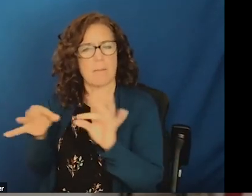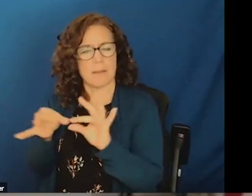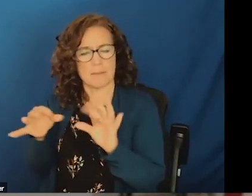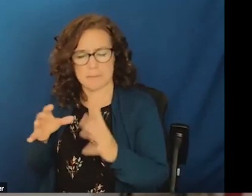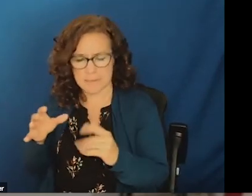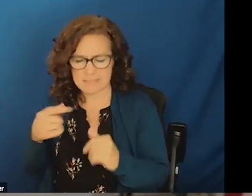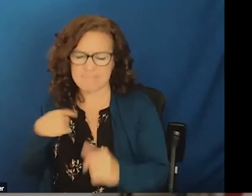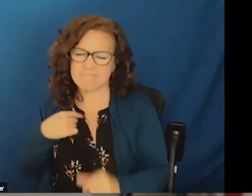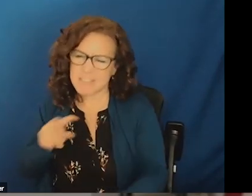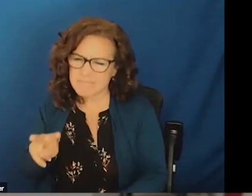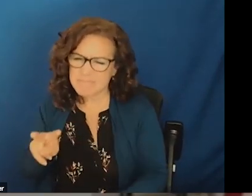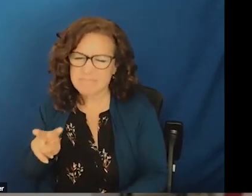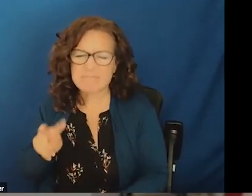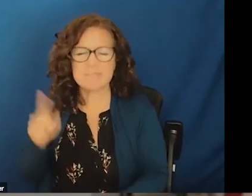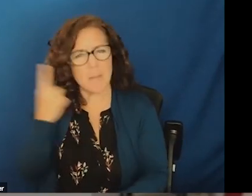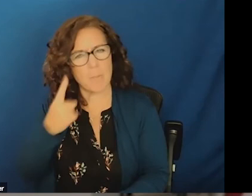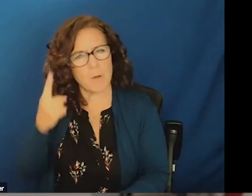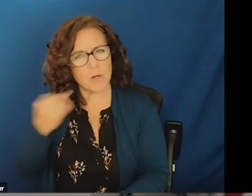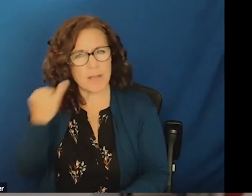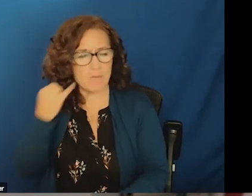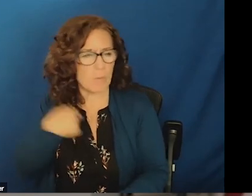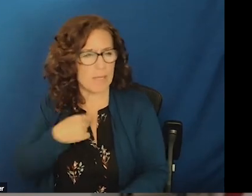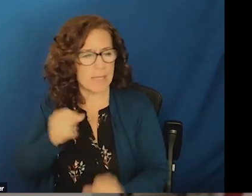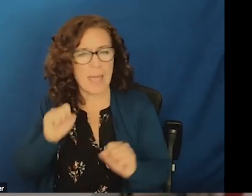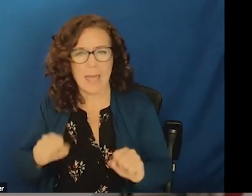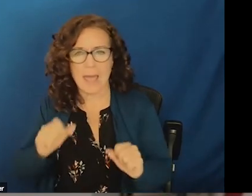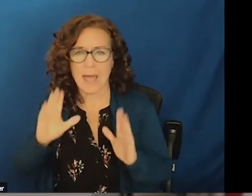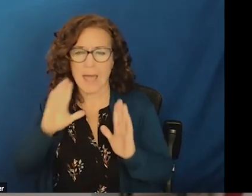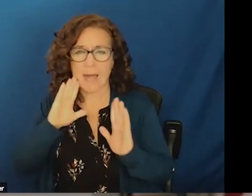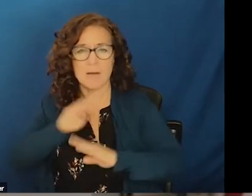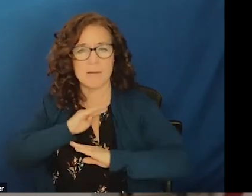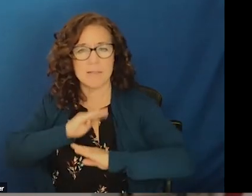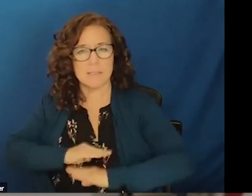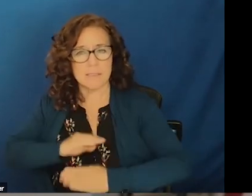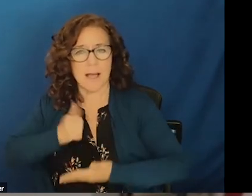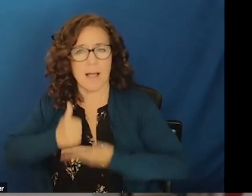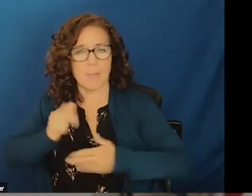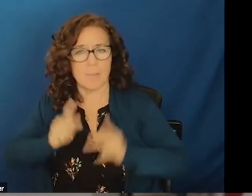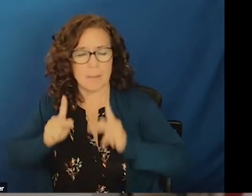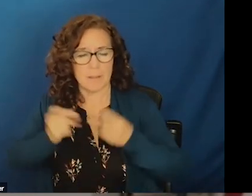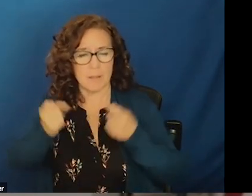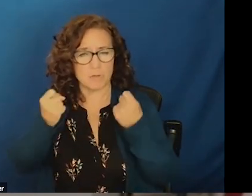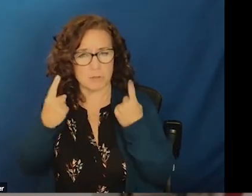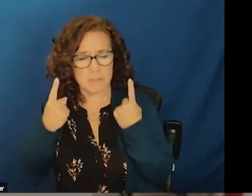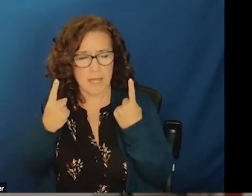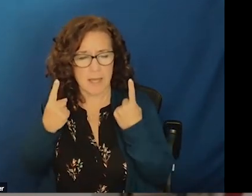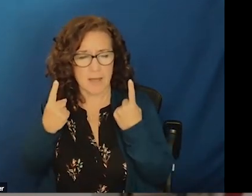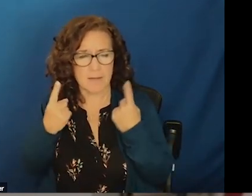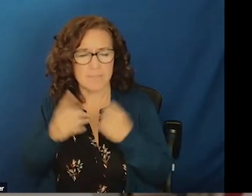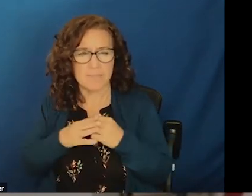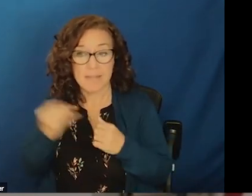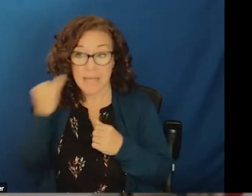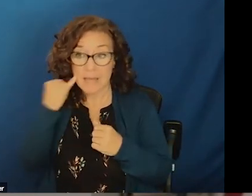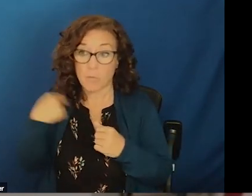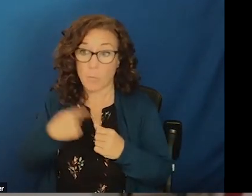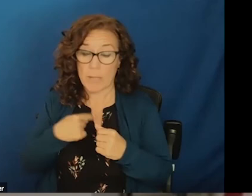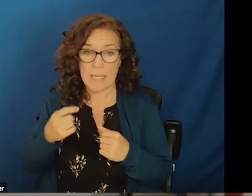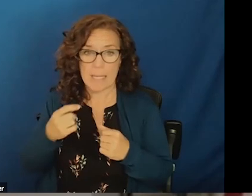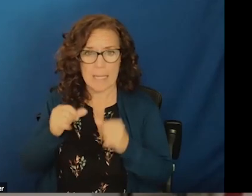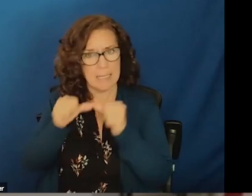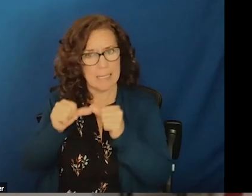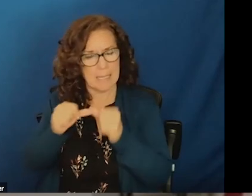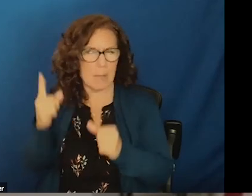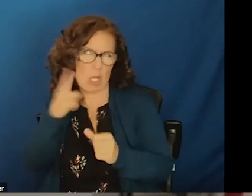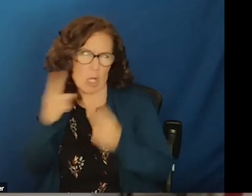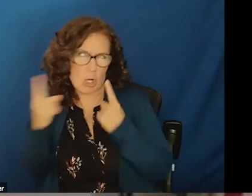wondering, is there anything else that we can do to clear it up so we're not hearing that part? Because if we keep hearing it, somebody's not getting it. And so